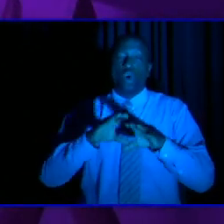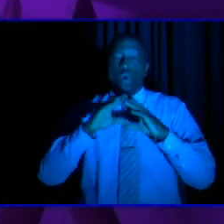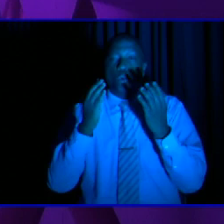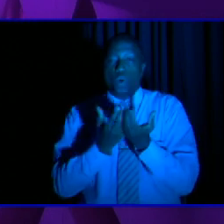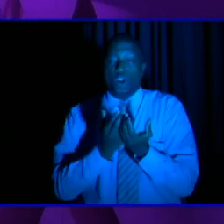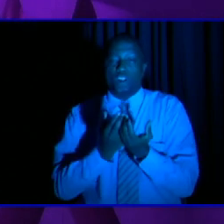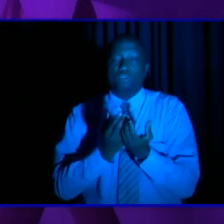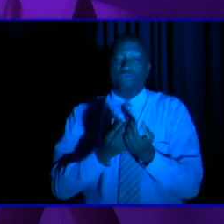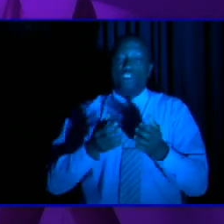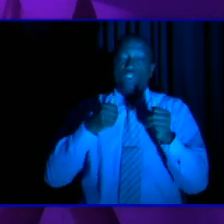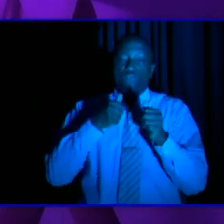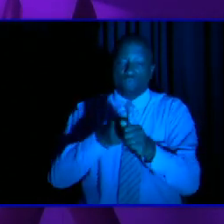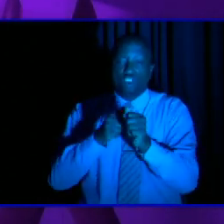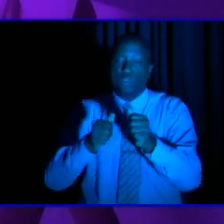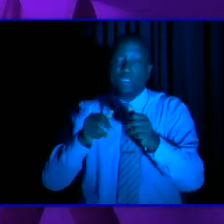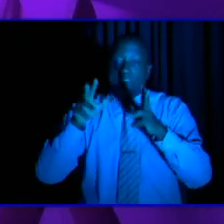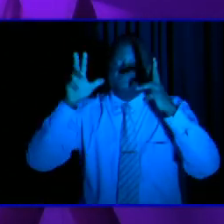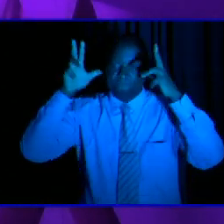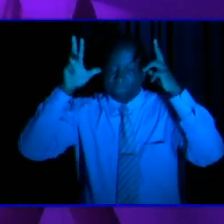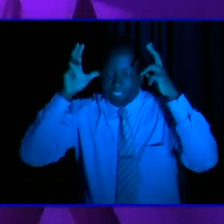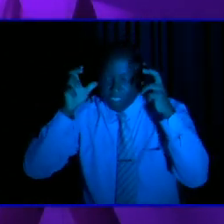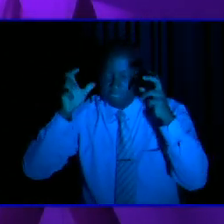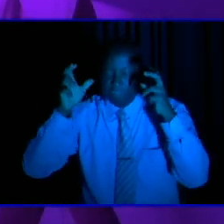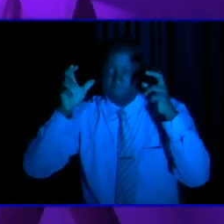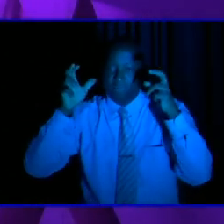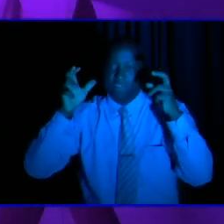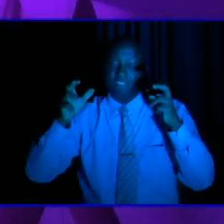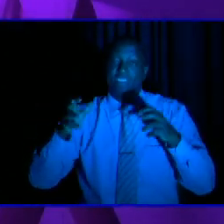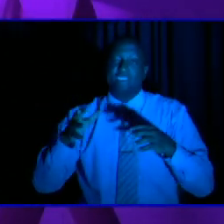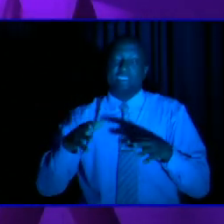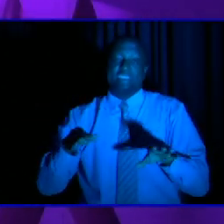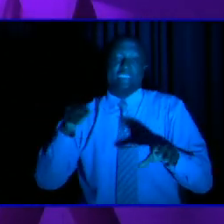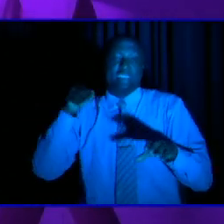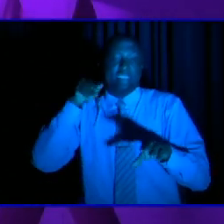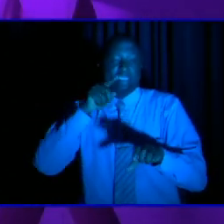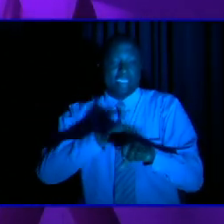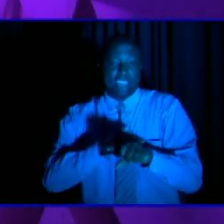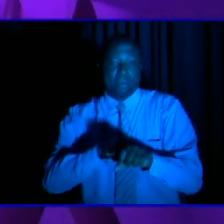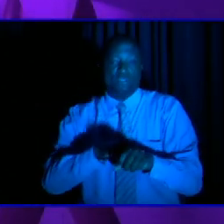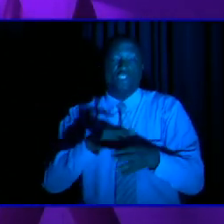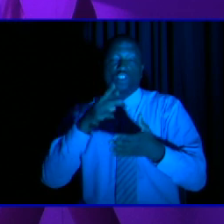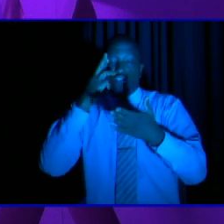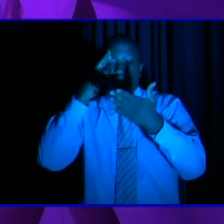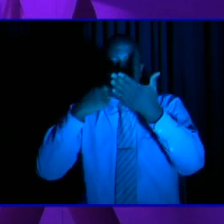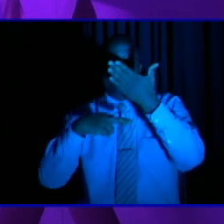in this time when the message of Revelation 14 is going forth,